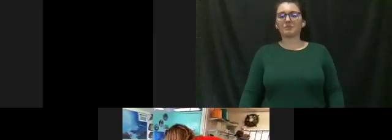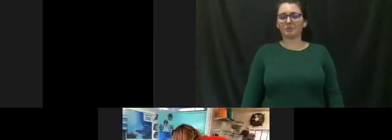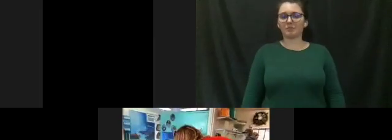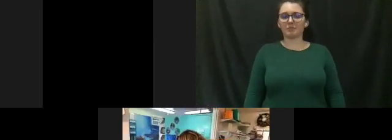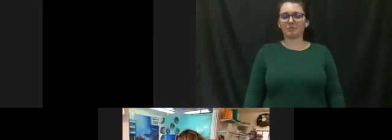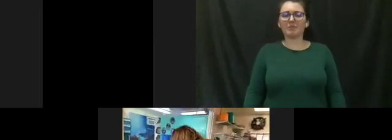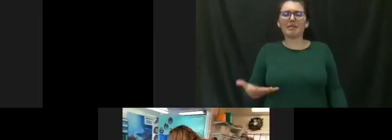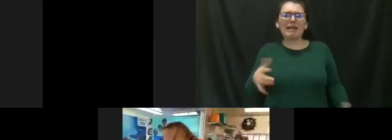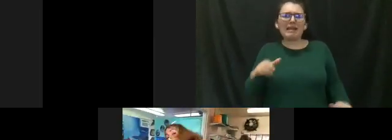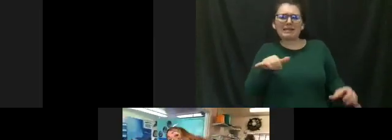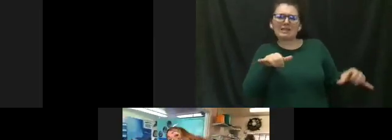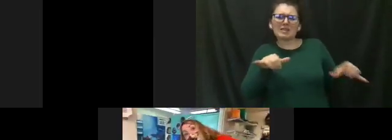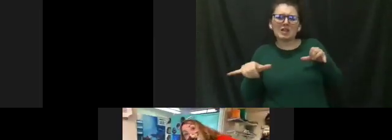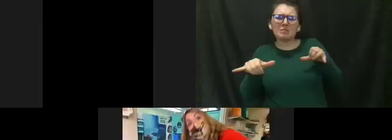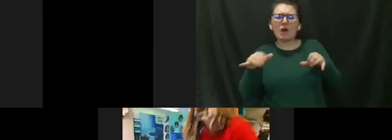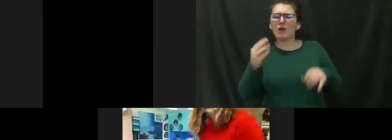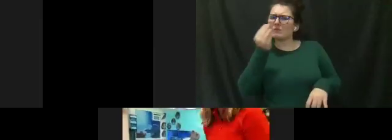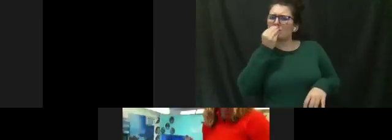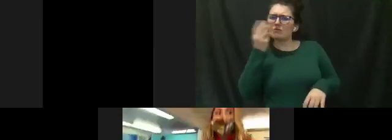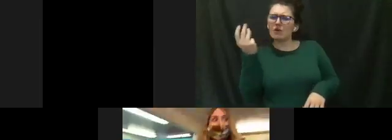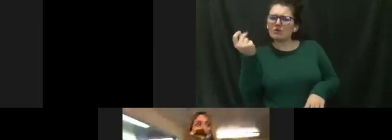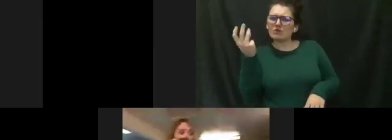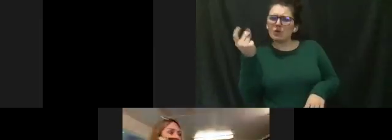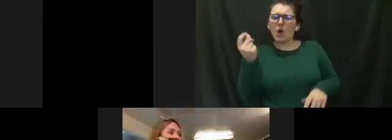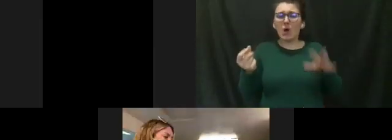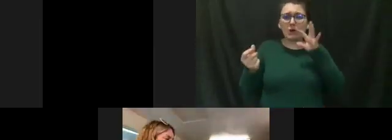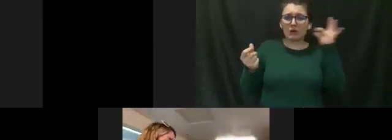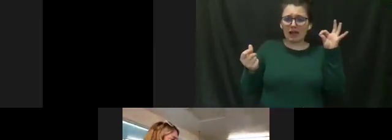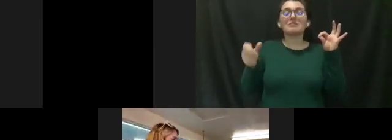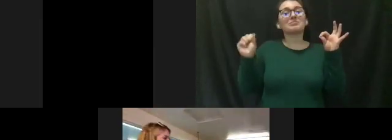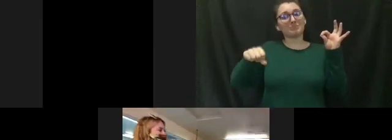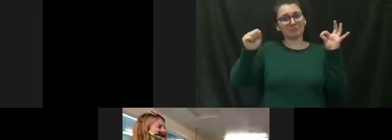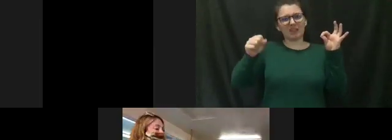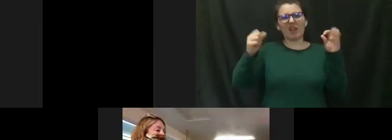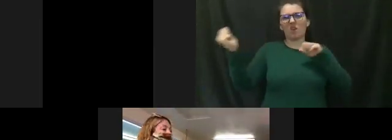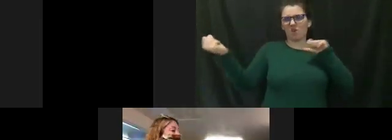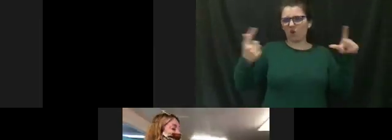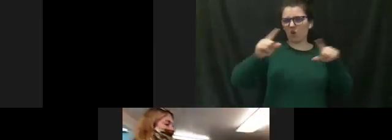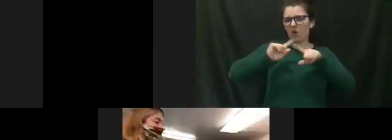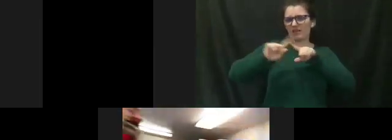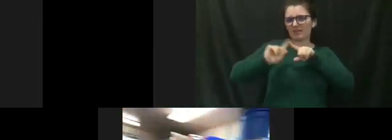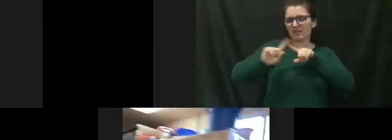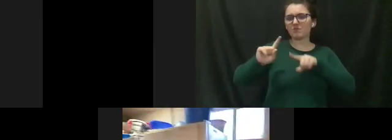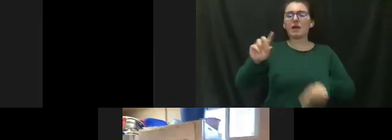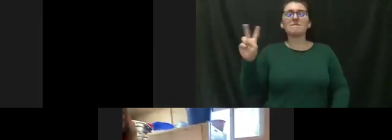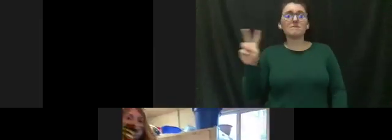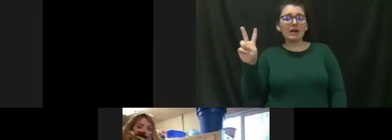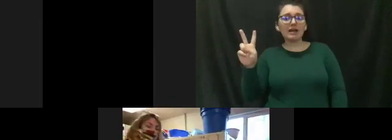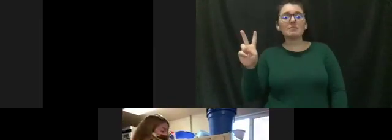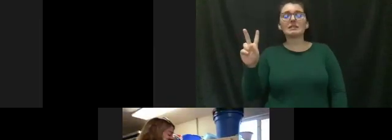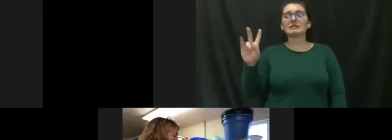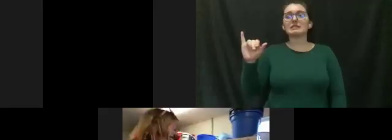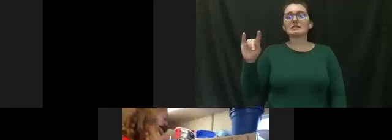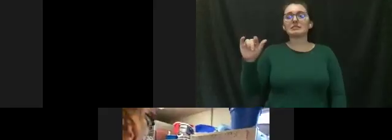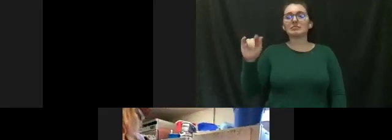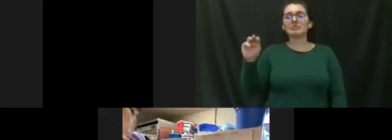cat or dog, but exactly big size. That has all of the vitamins and minerals in there for it. We have a couple of separate fridges.